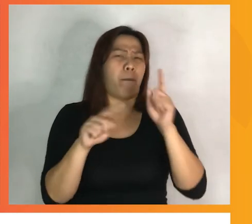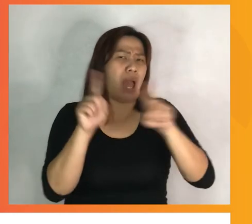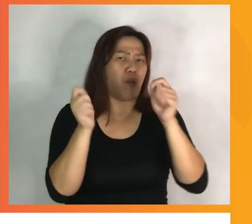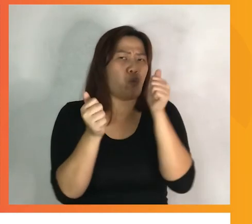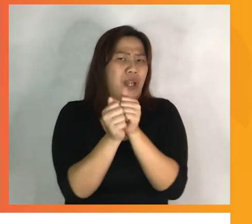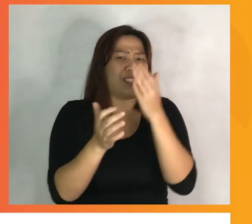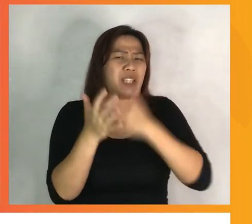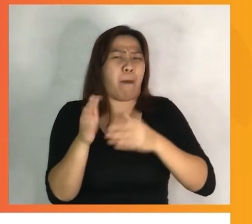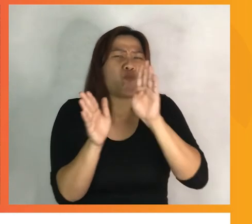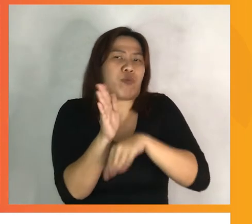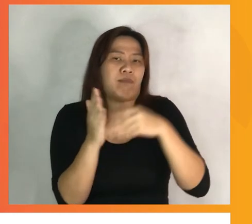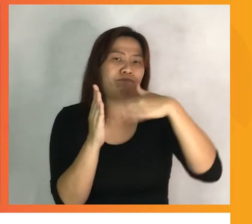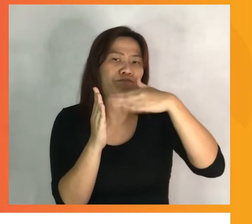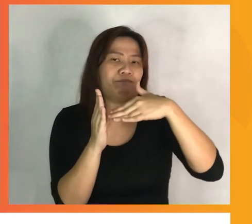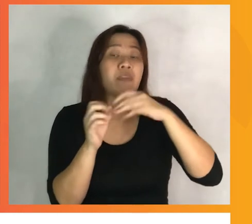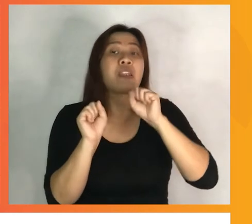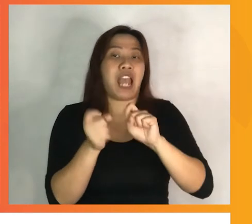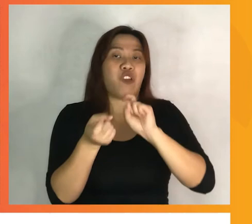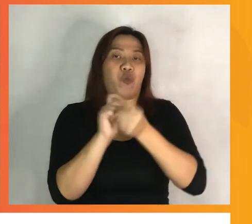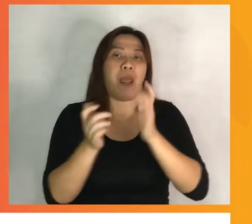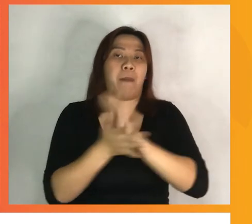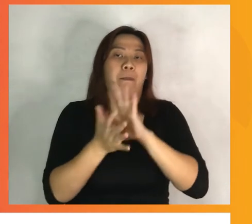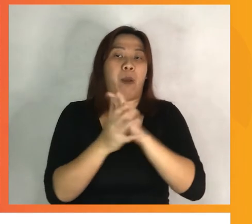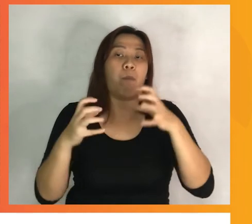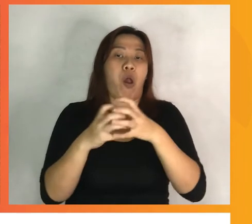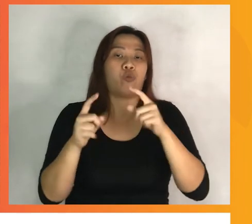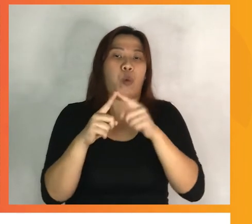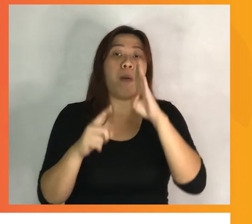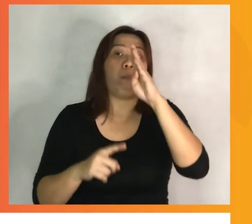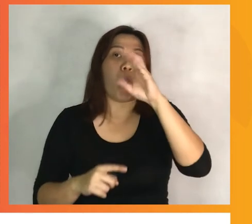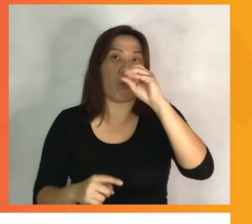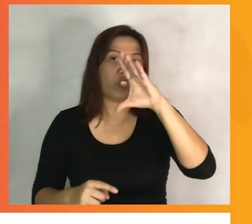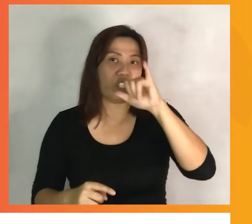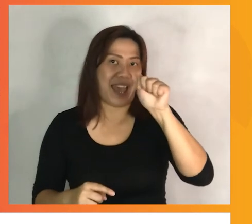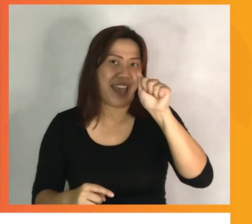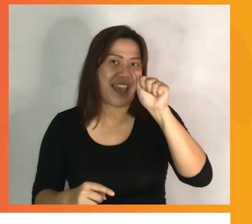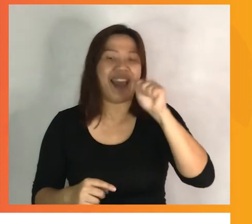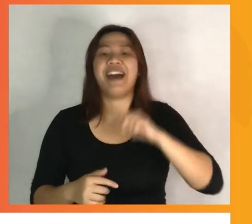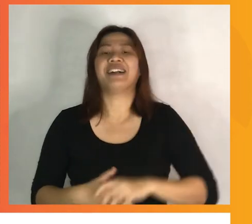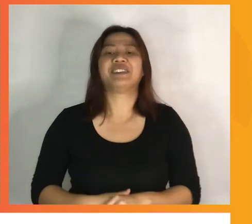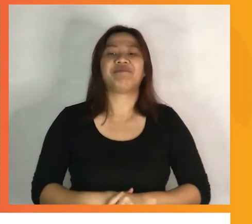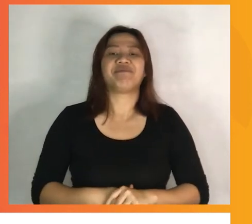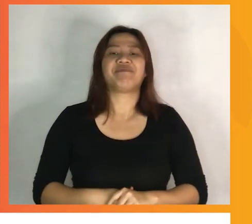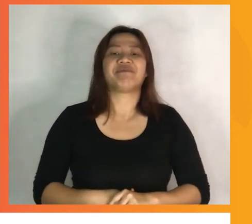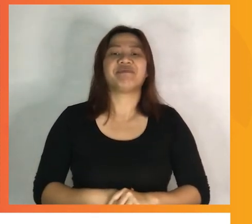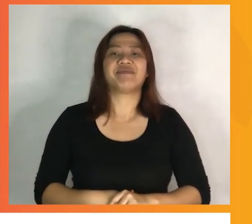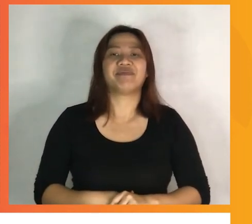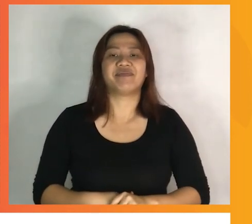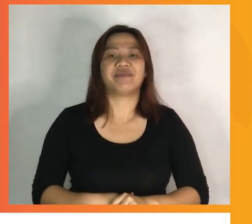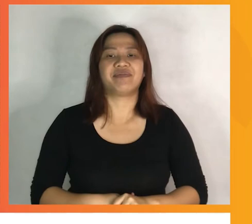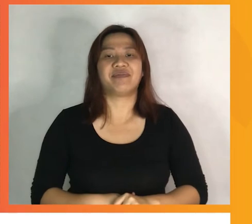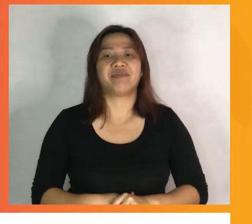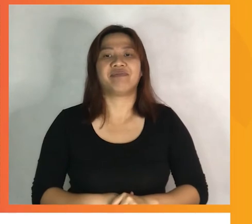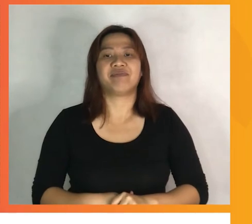But with some cheap poster paint, we can soon transform a bunch of paper balls into a